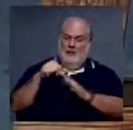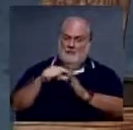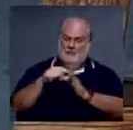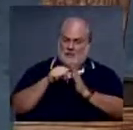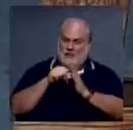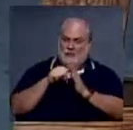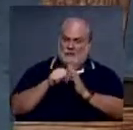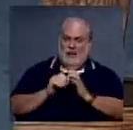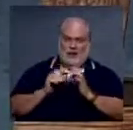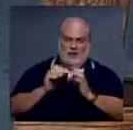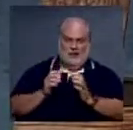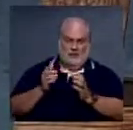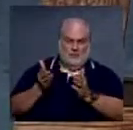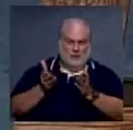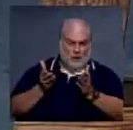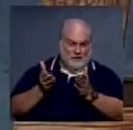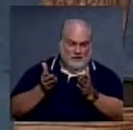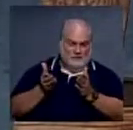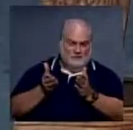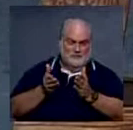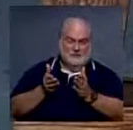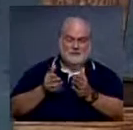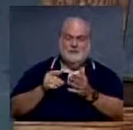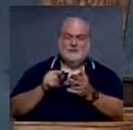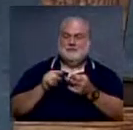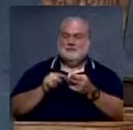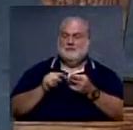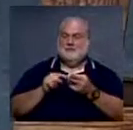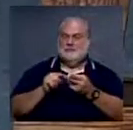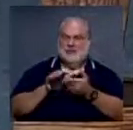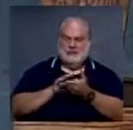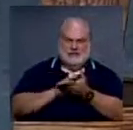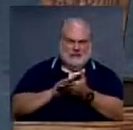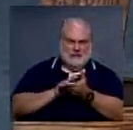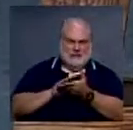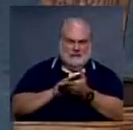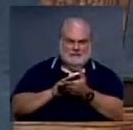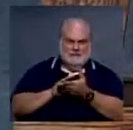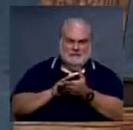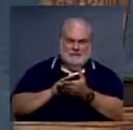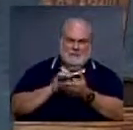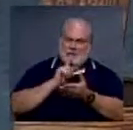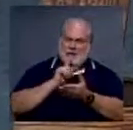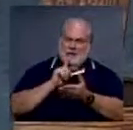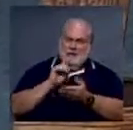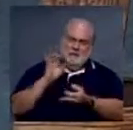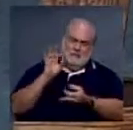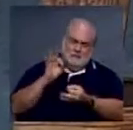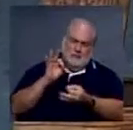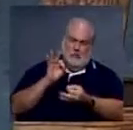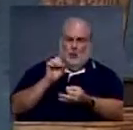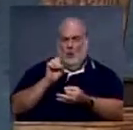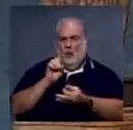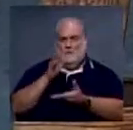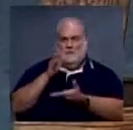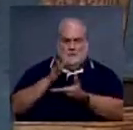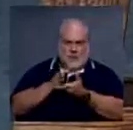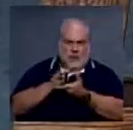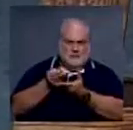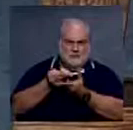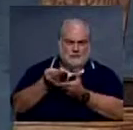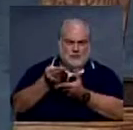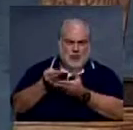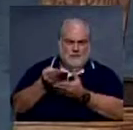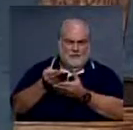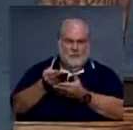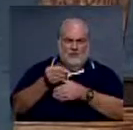We're really going to strive on cleanliness. We want to be the the one-stop shop for pet owners in the